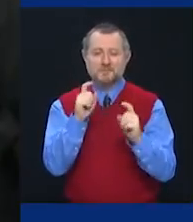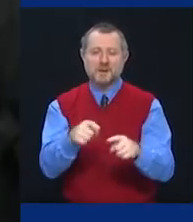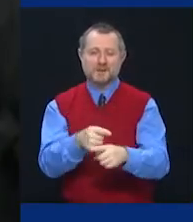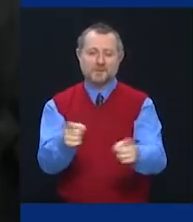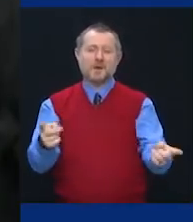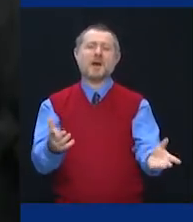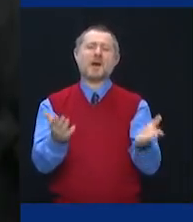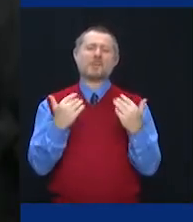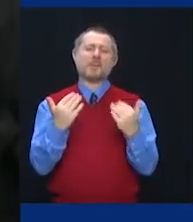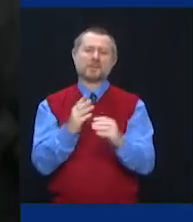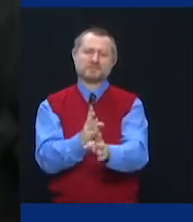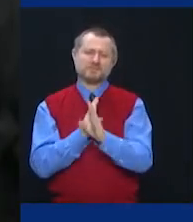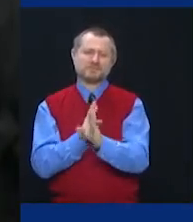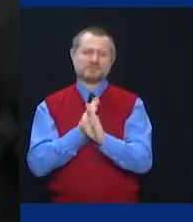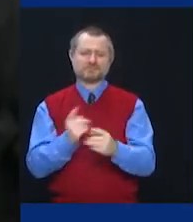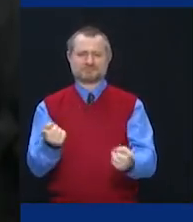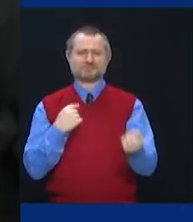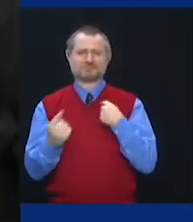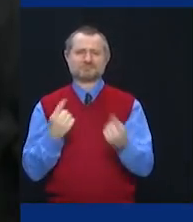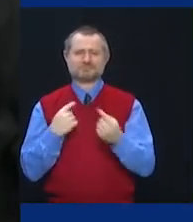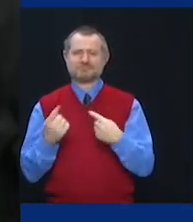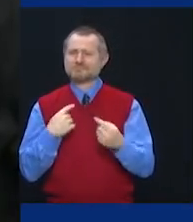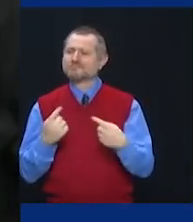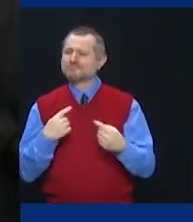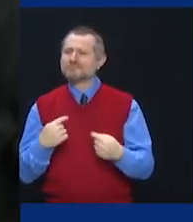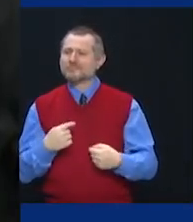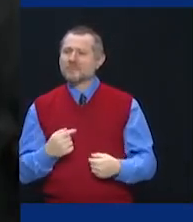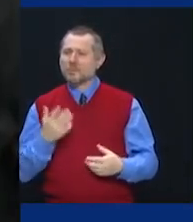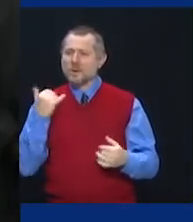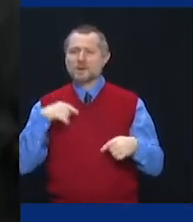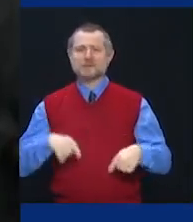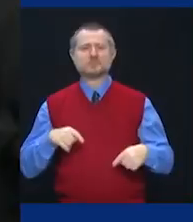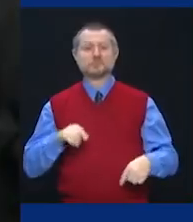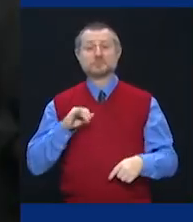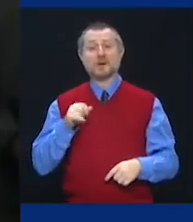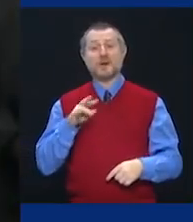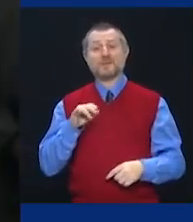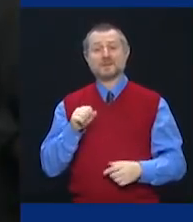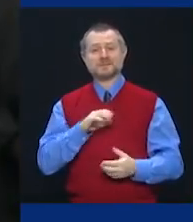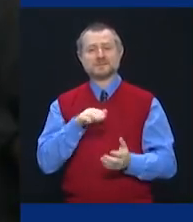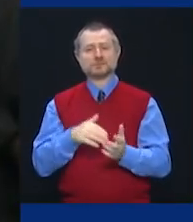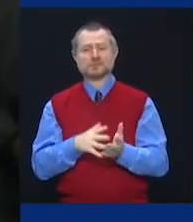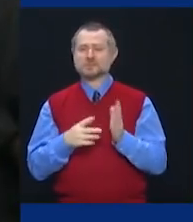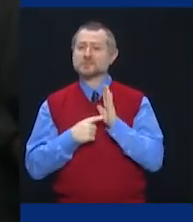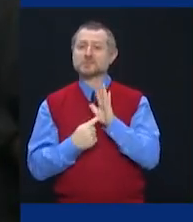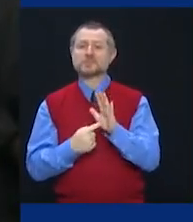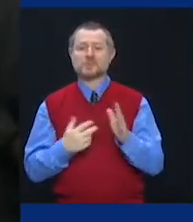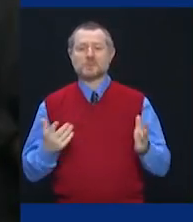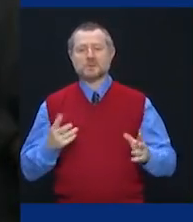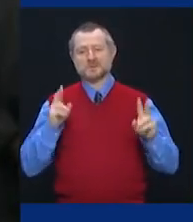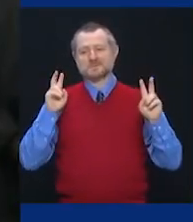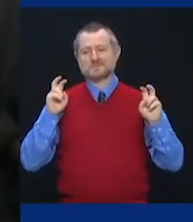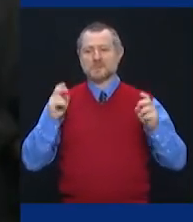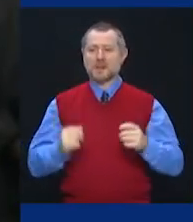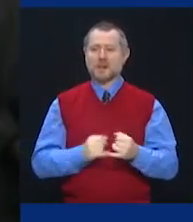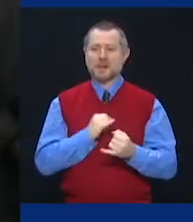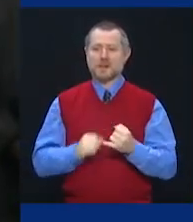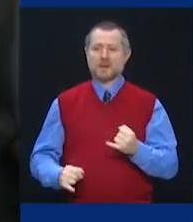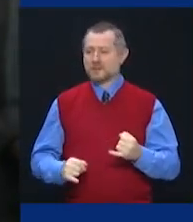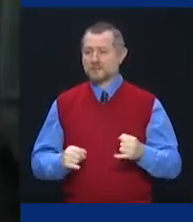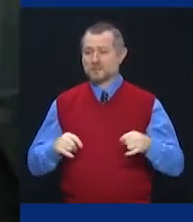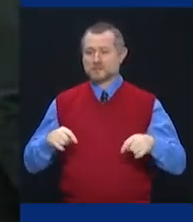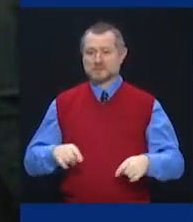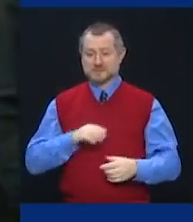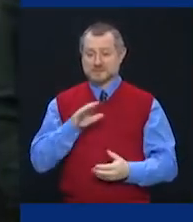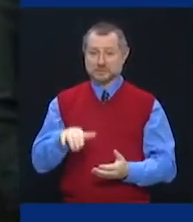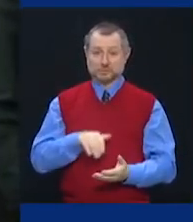it. Why is Javits symbolic of the end? This center